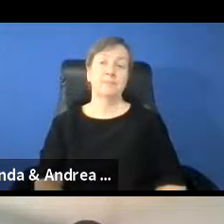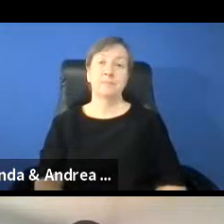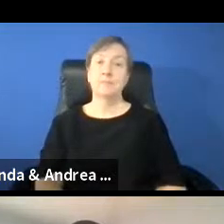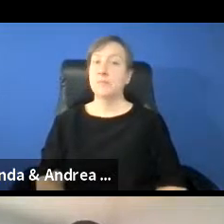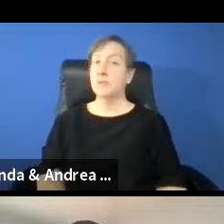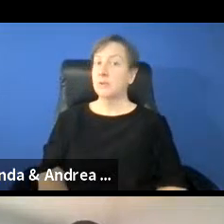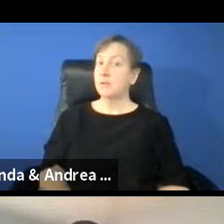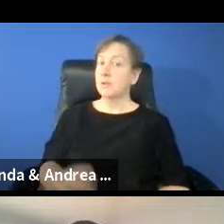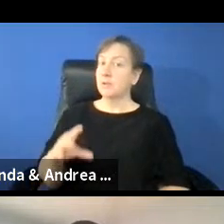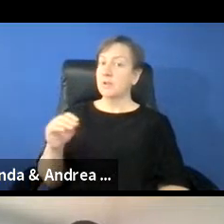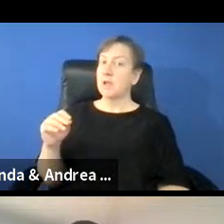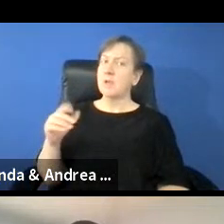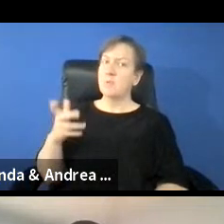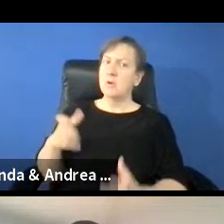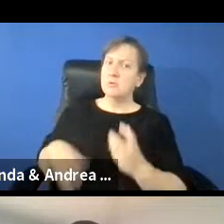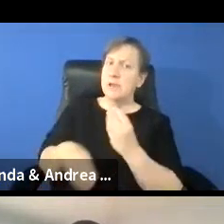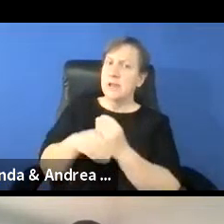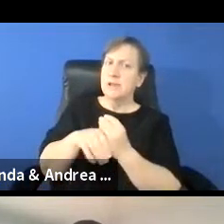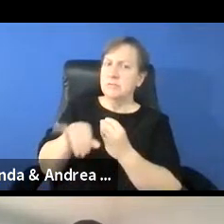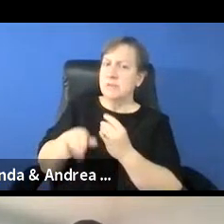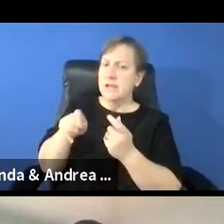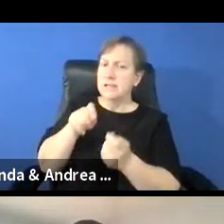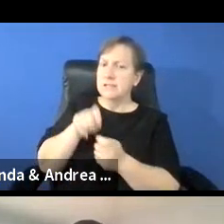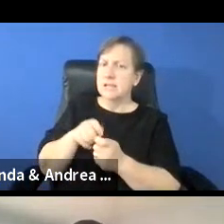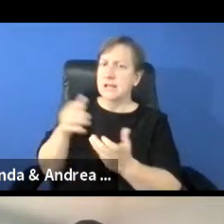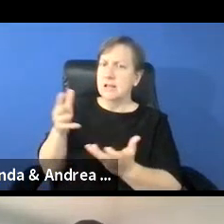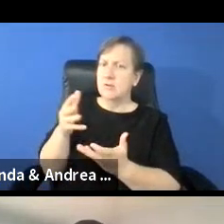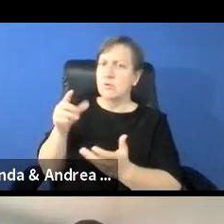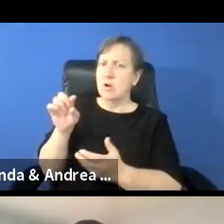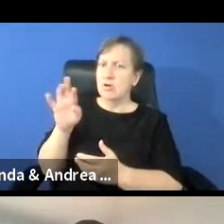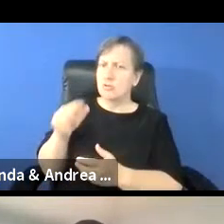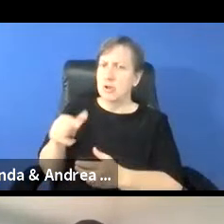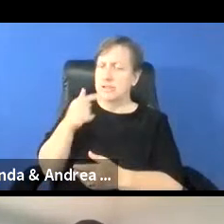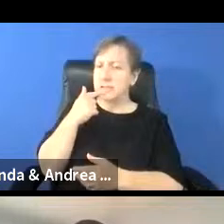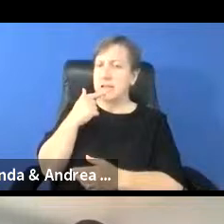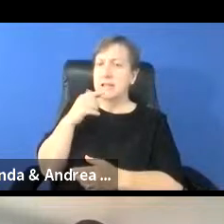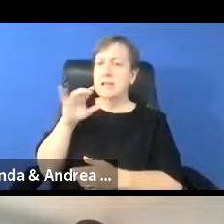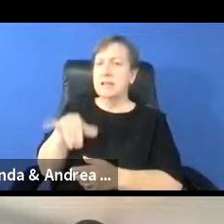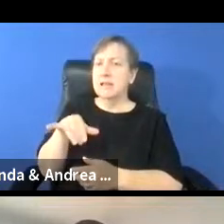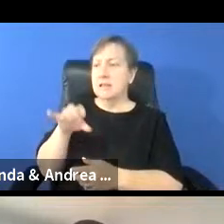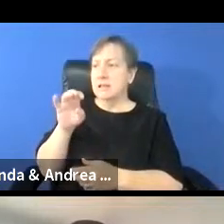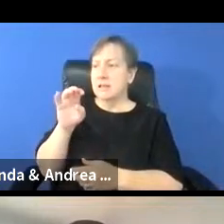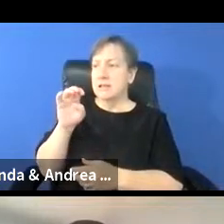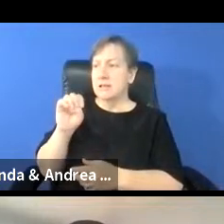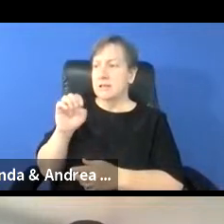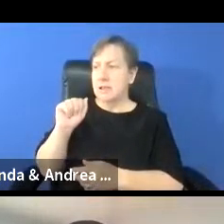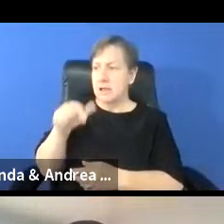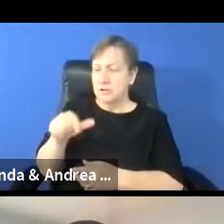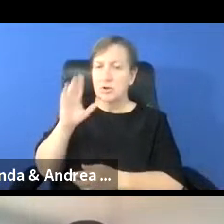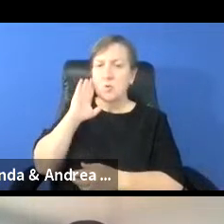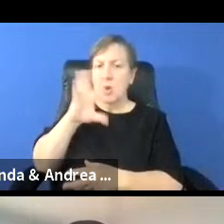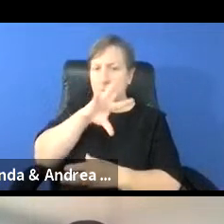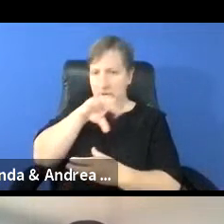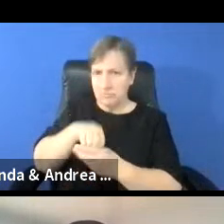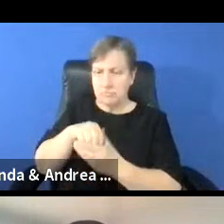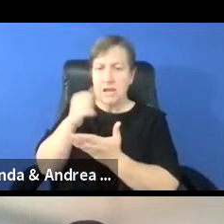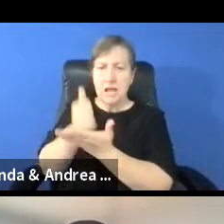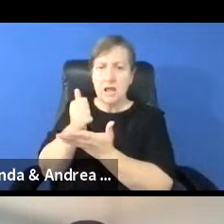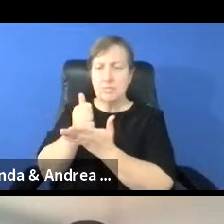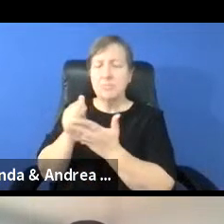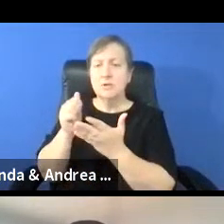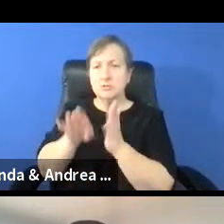And just to build upon that, exactly what Greg said, the EAG will be deeply engaged in helping to